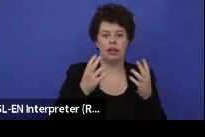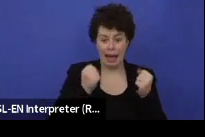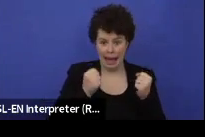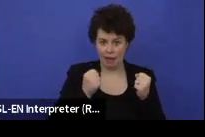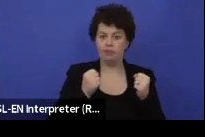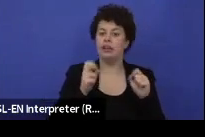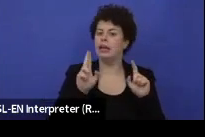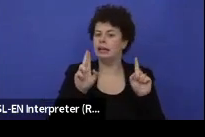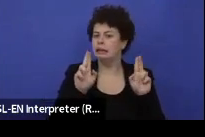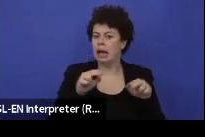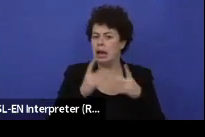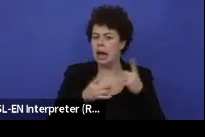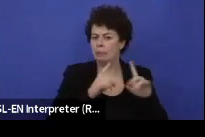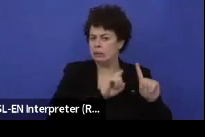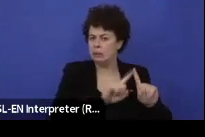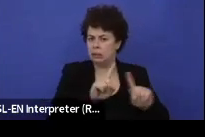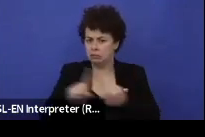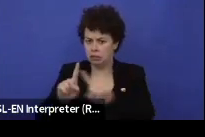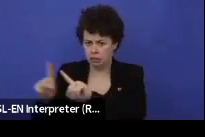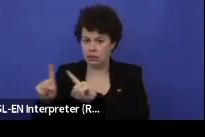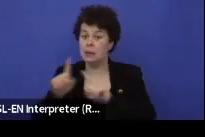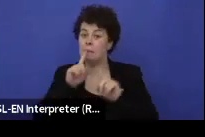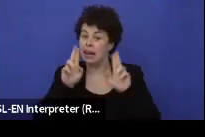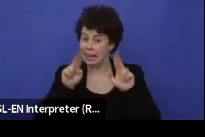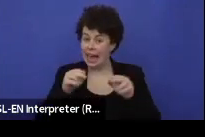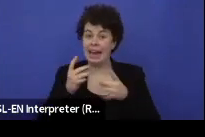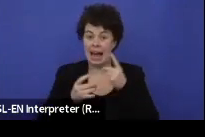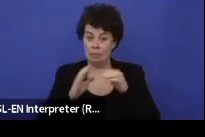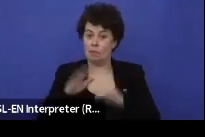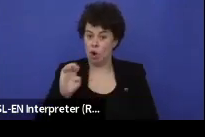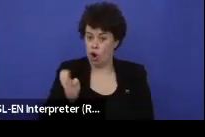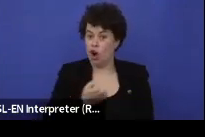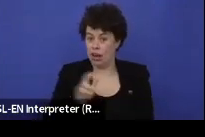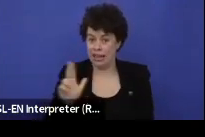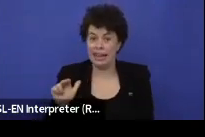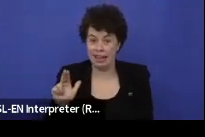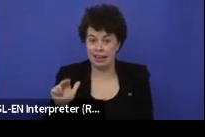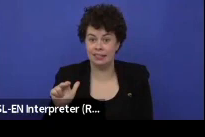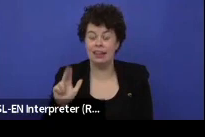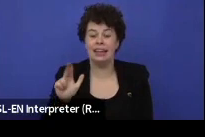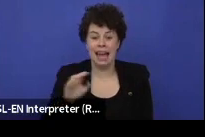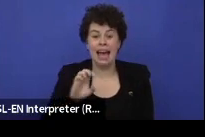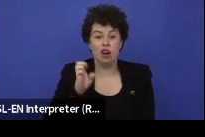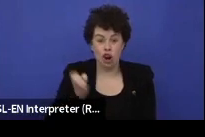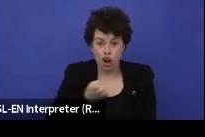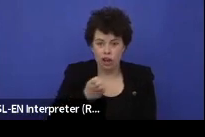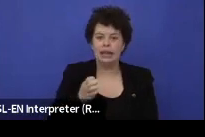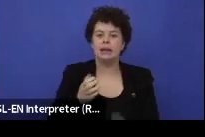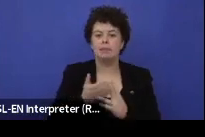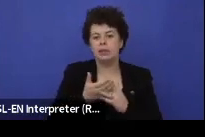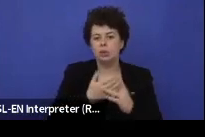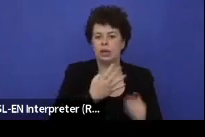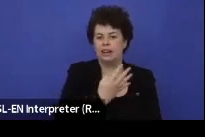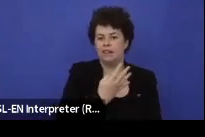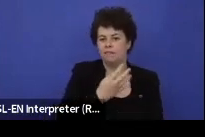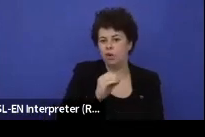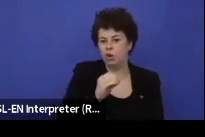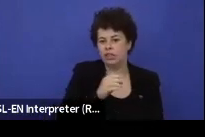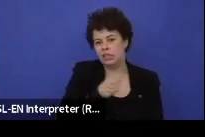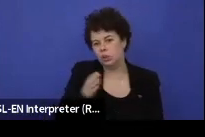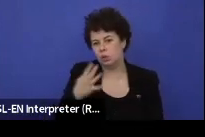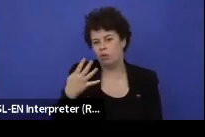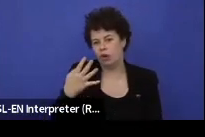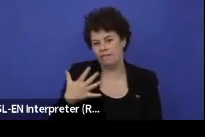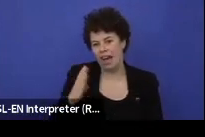actually happen earlier than that. You can have an early menopause, which happens between age 40 and 45, again,